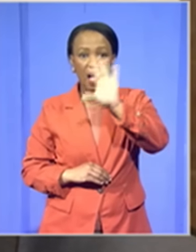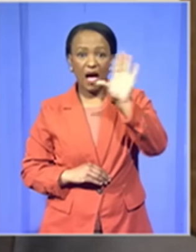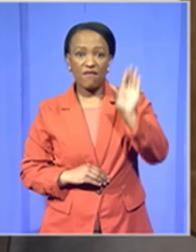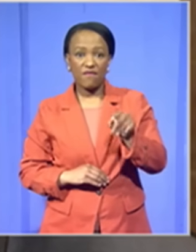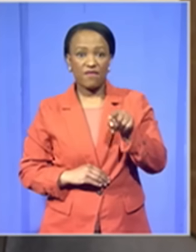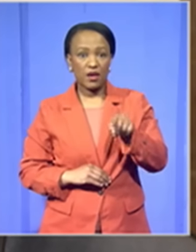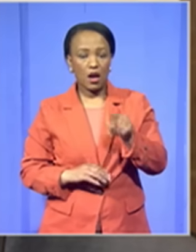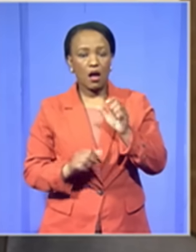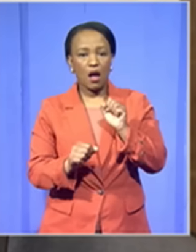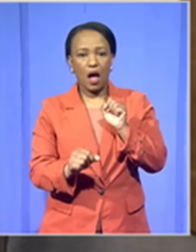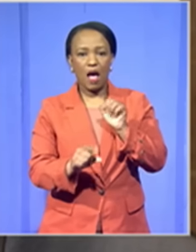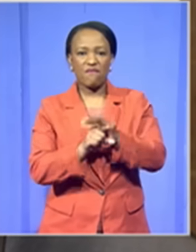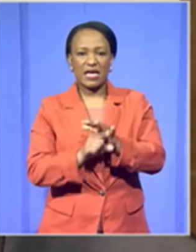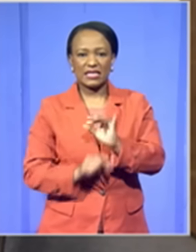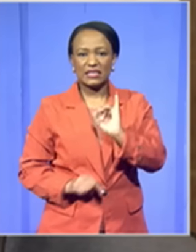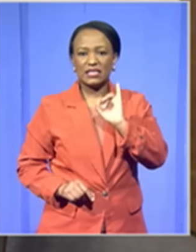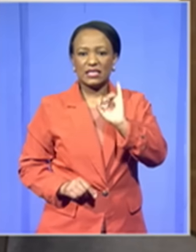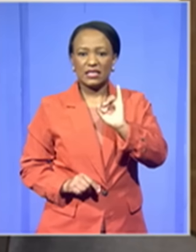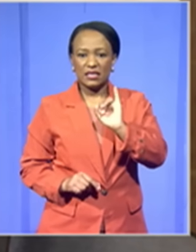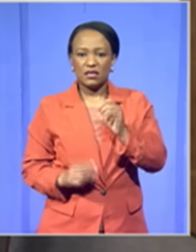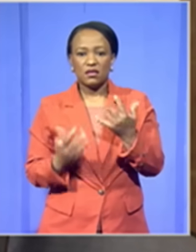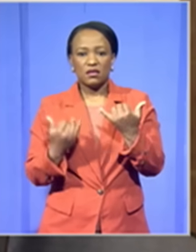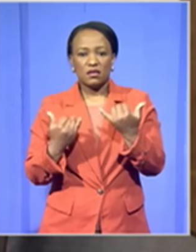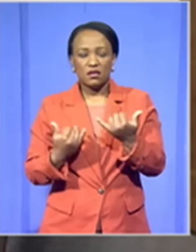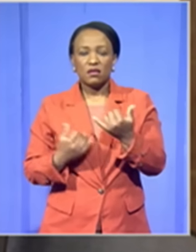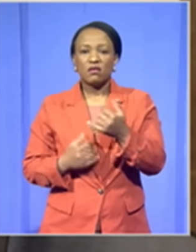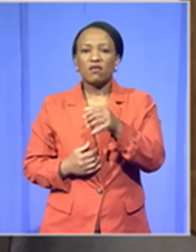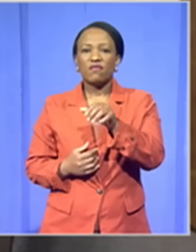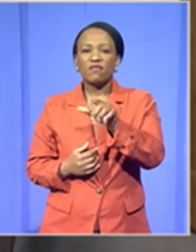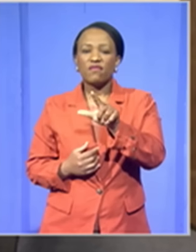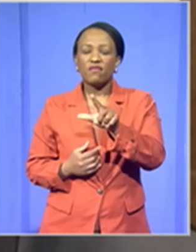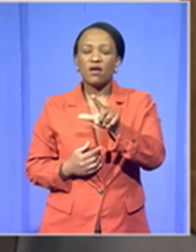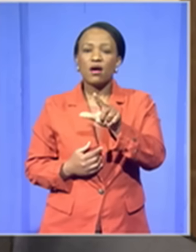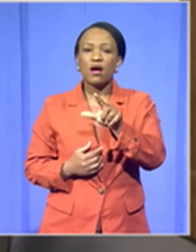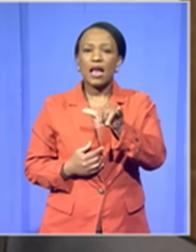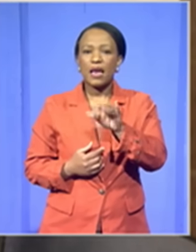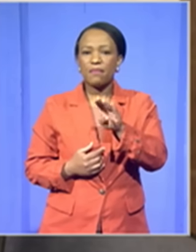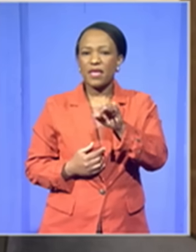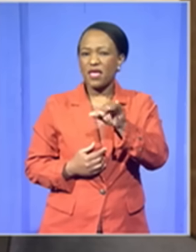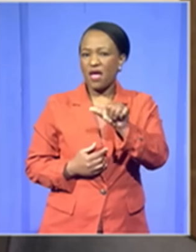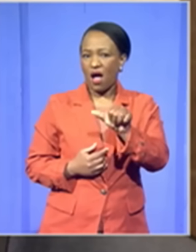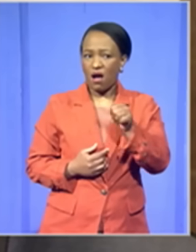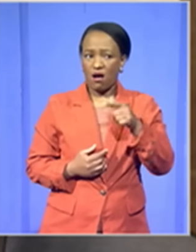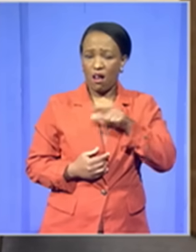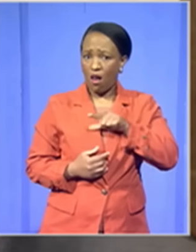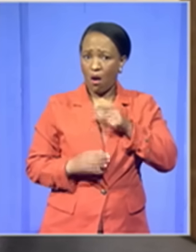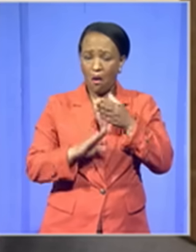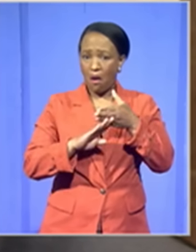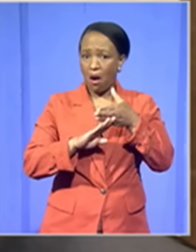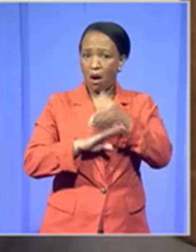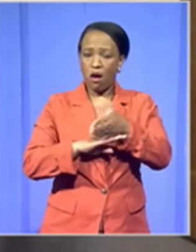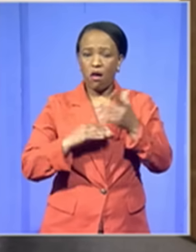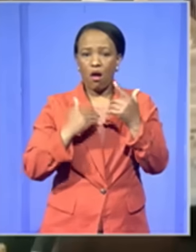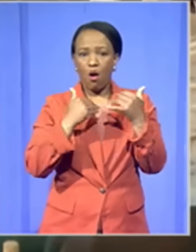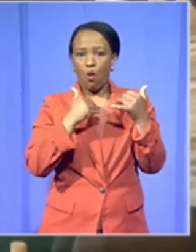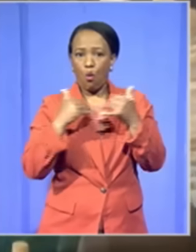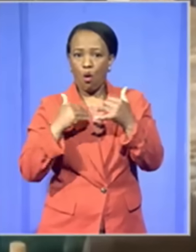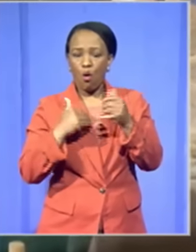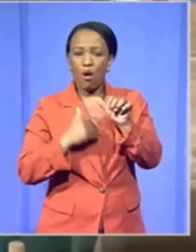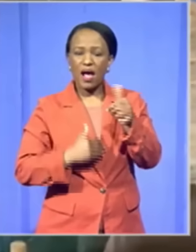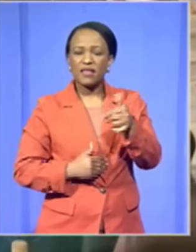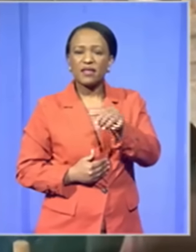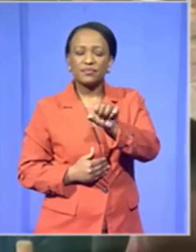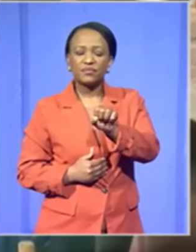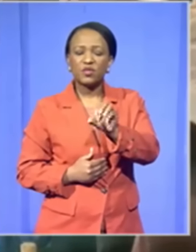affected. If we take from the Maghreb, we see Libya in armed conflict for a long time. In the Horn of Africa, countries like